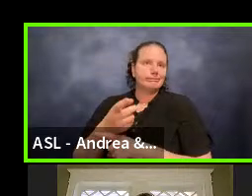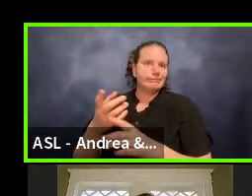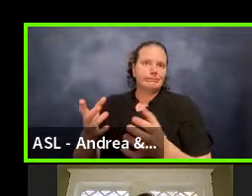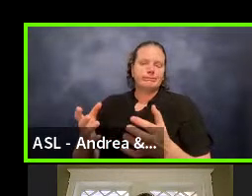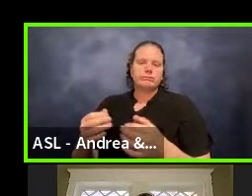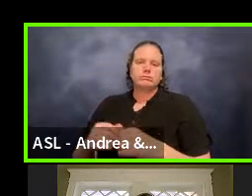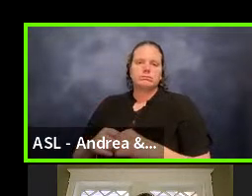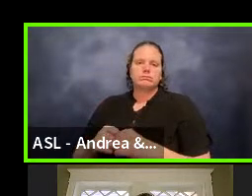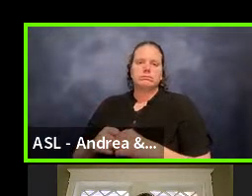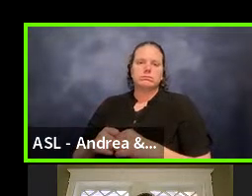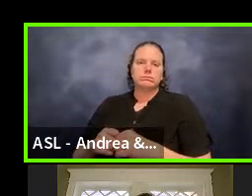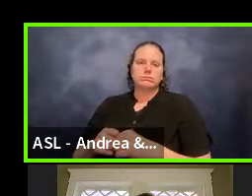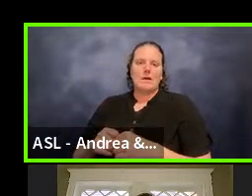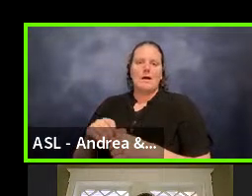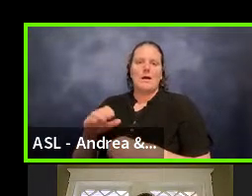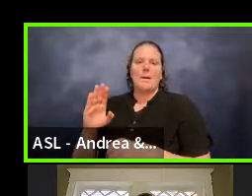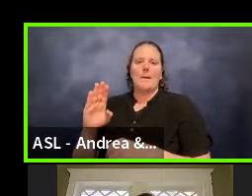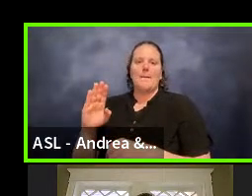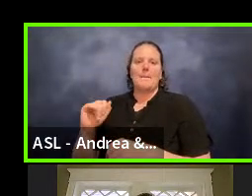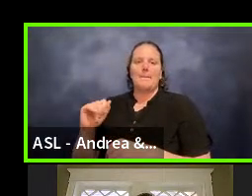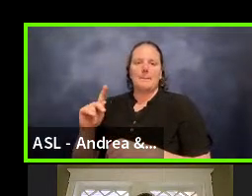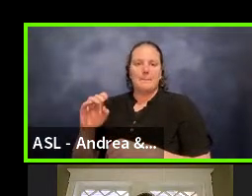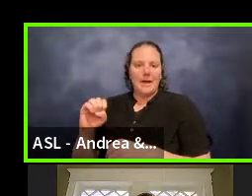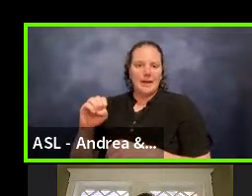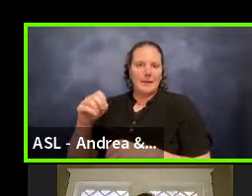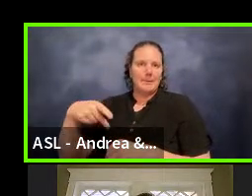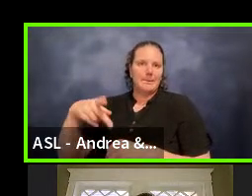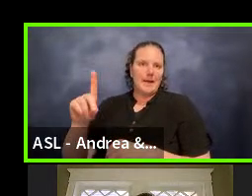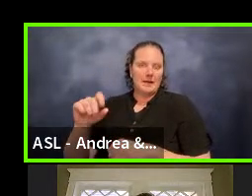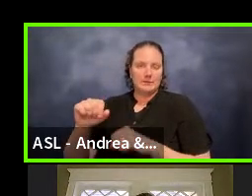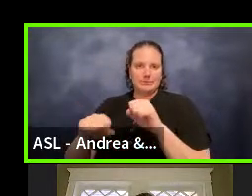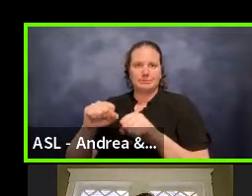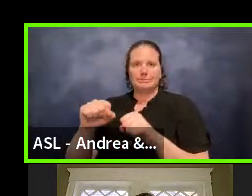the bike ped ways that